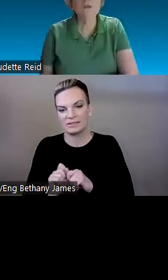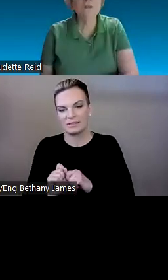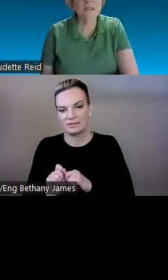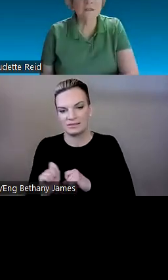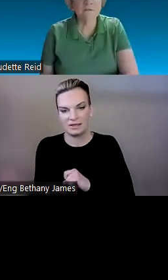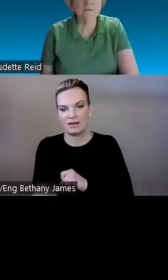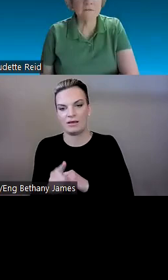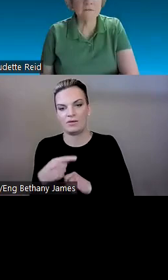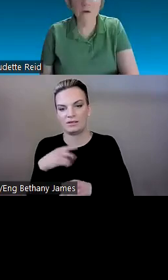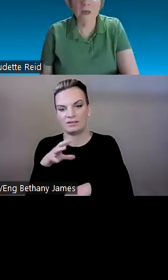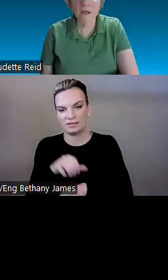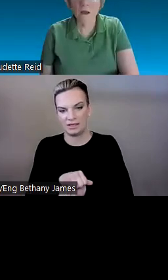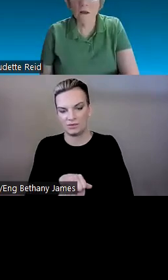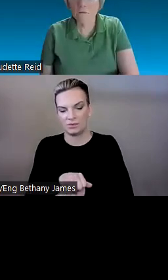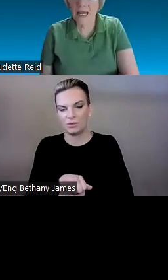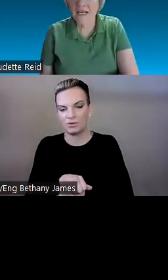I scheduled the